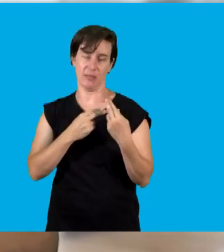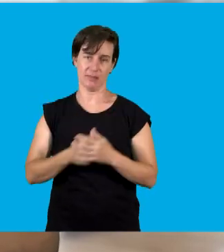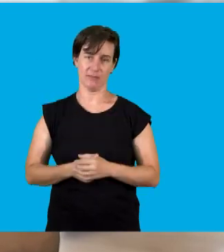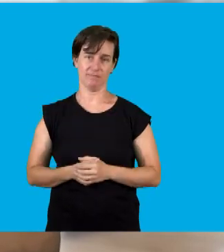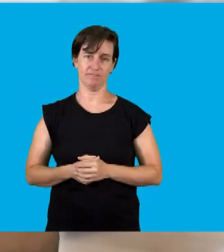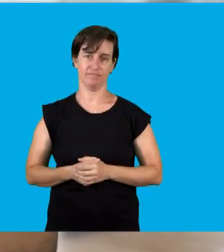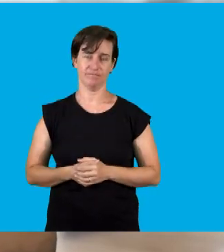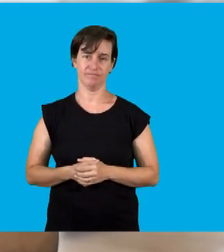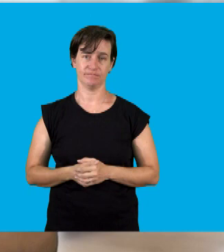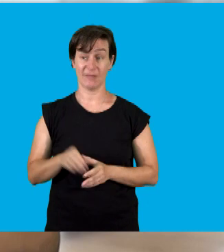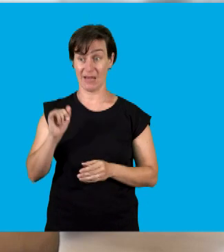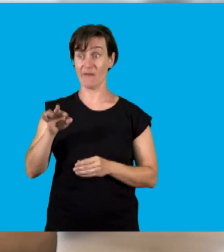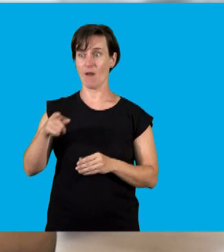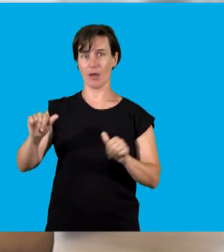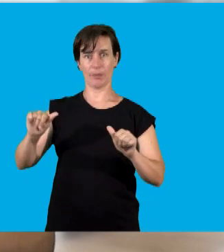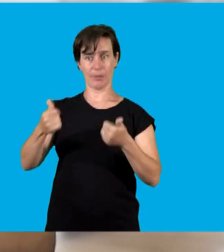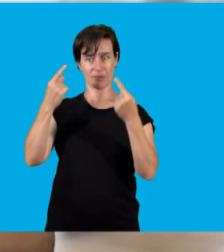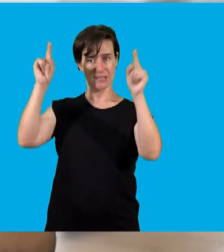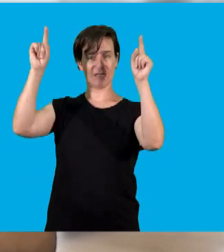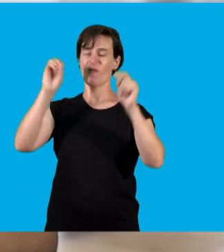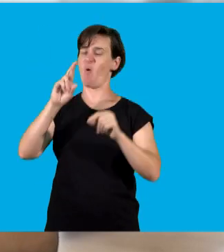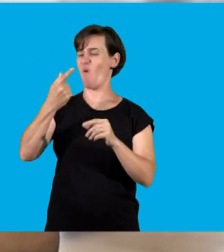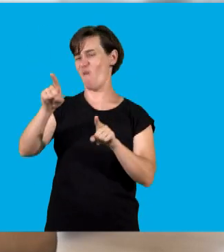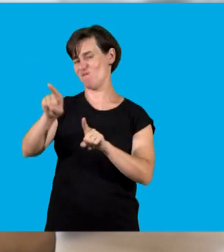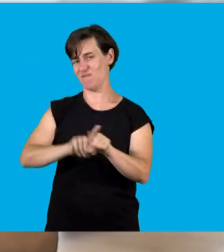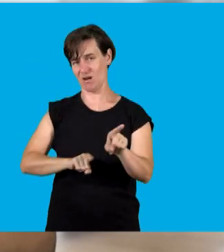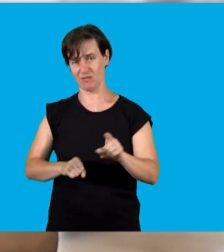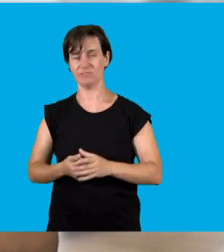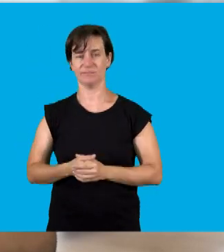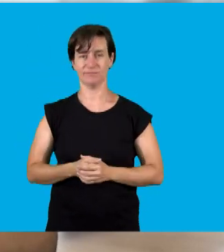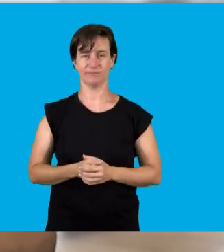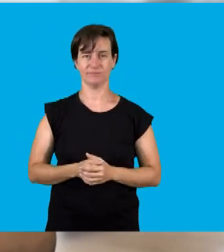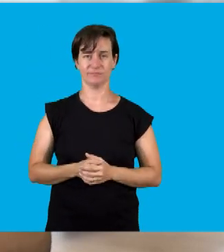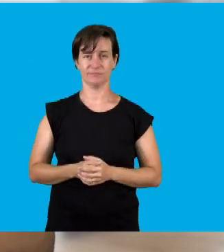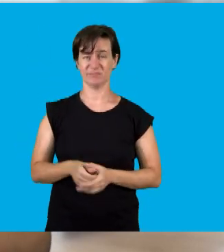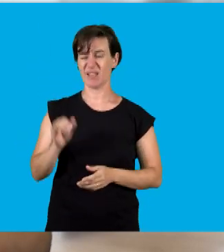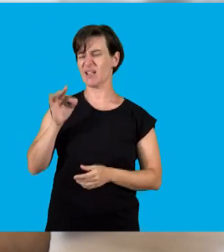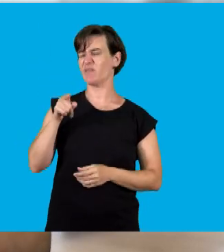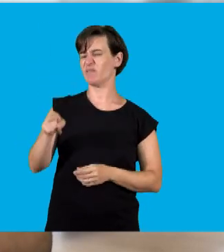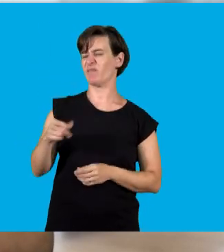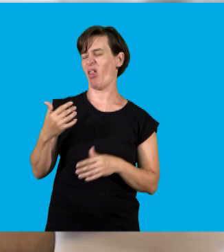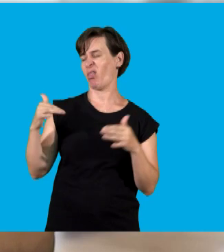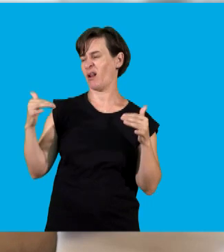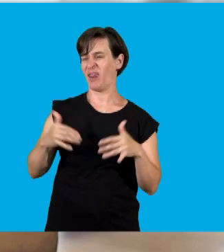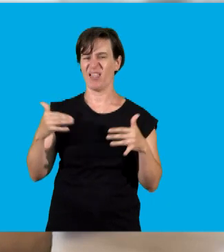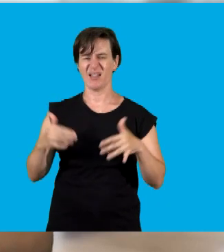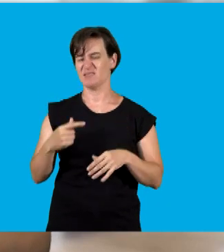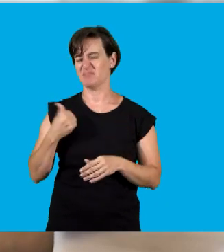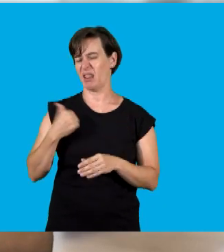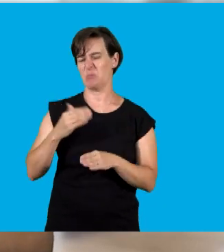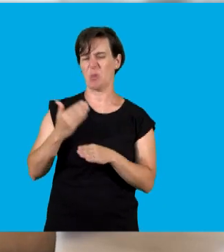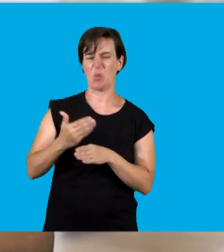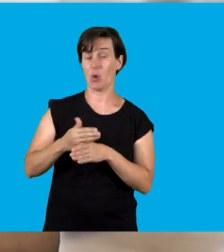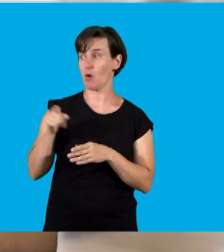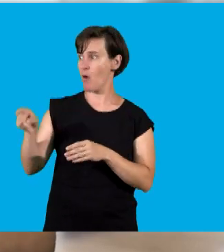informal businesses, they take the responsibility of the success and the failure of their businesses. If they decide to be lazy